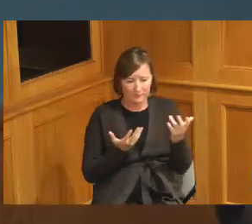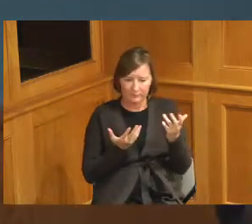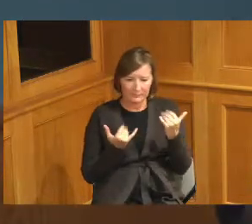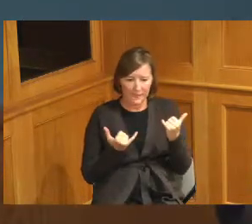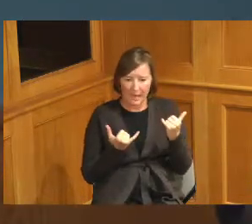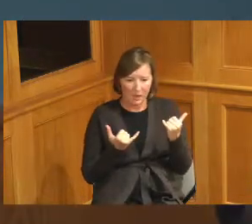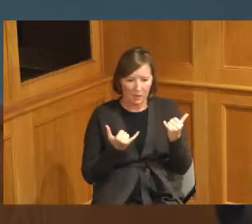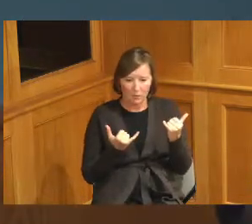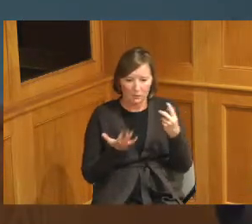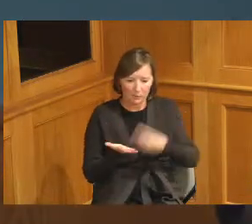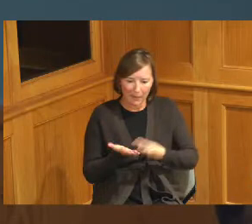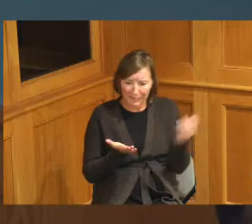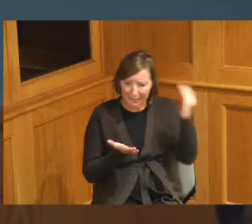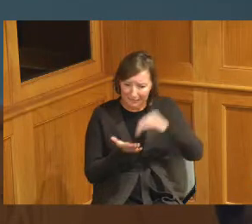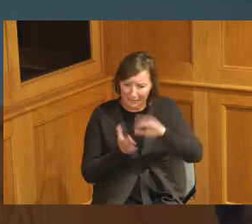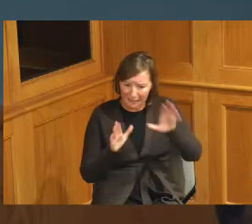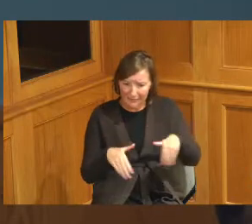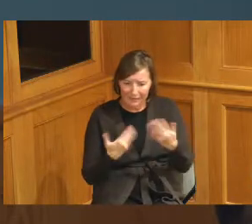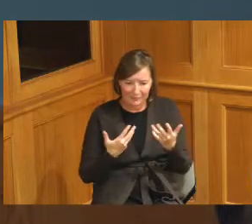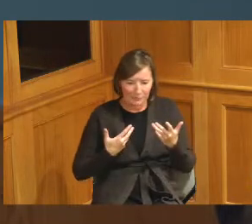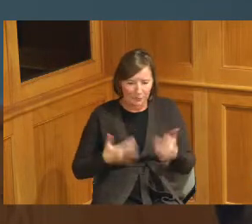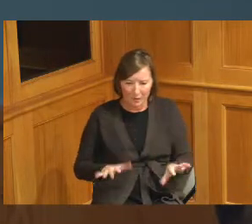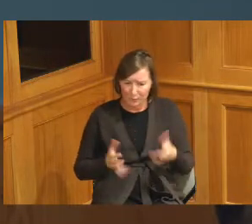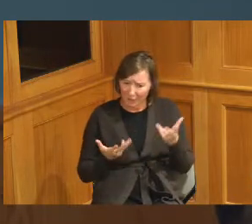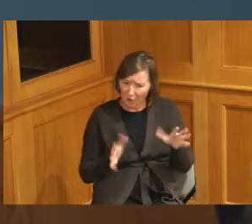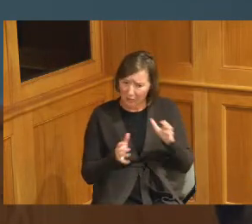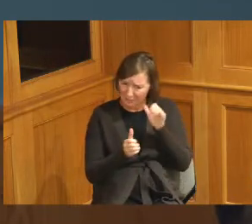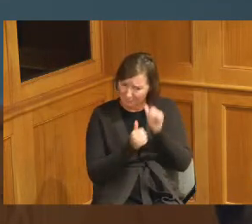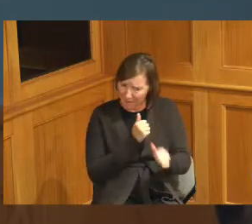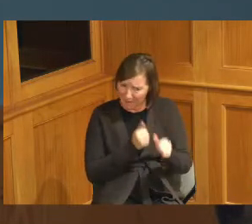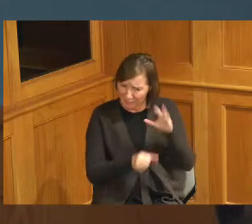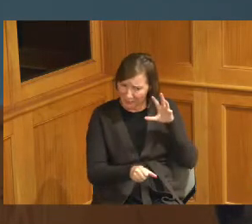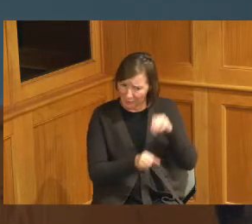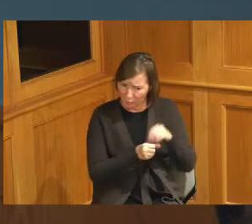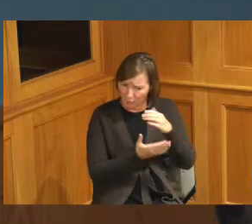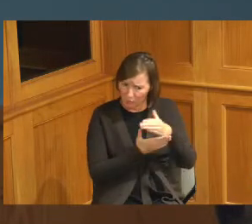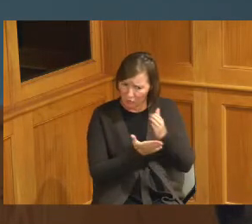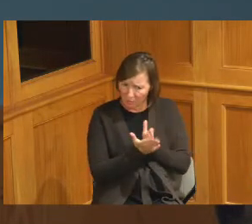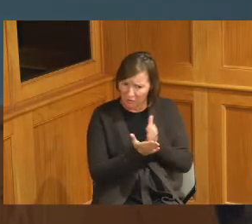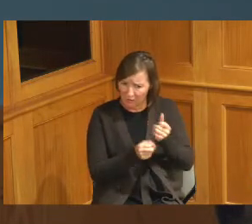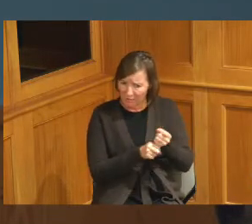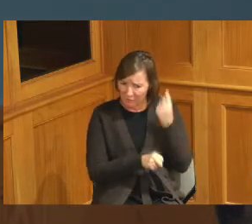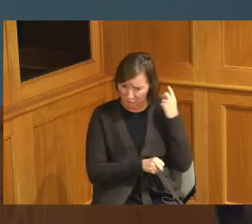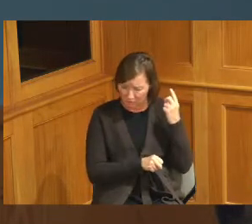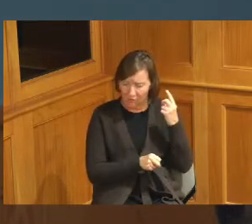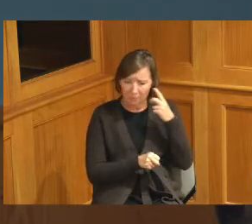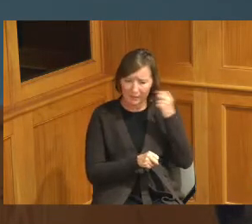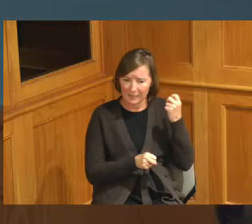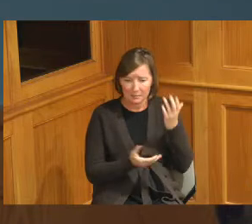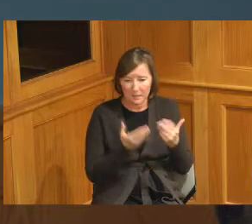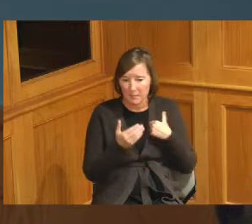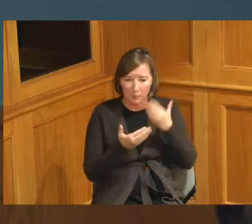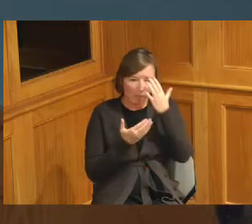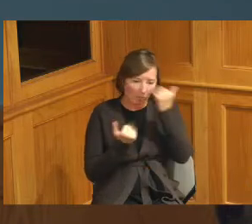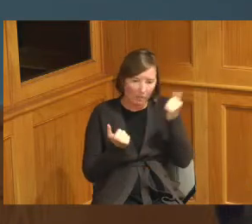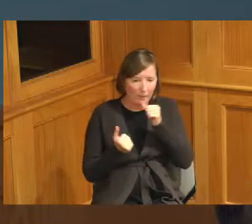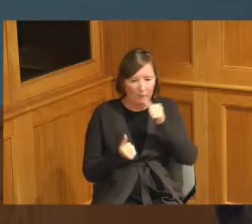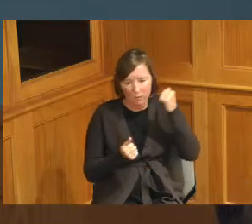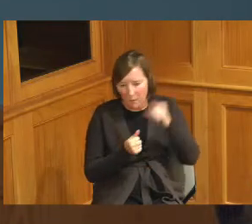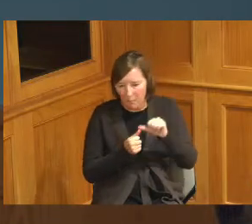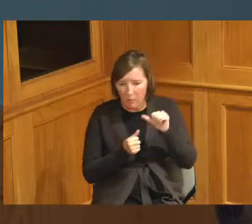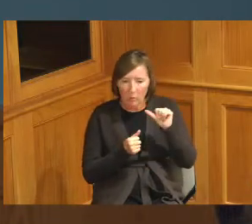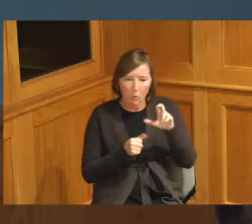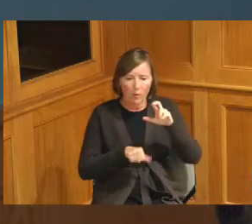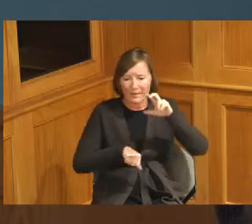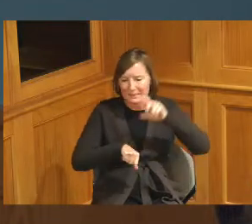back having debates over stuff we passed in a budget maybe a year ago, because like you said, we may not remember, or